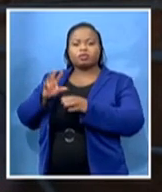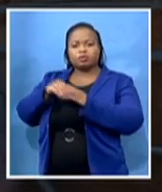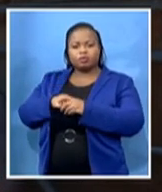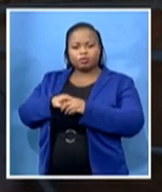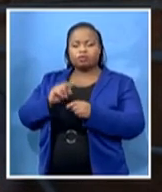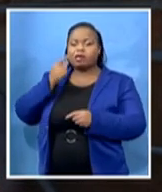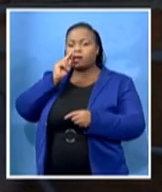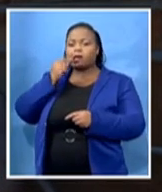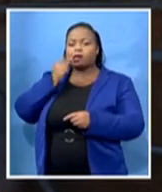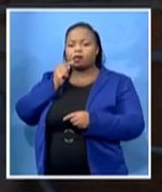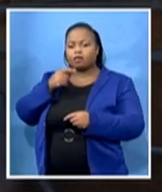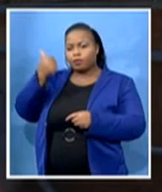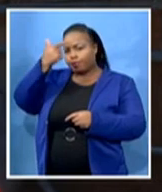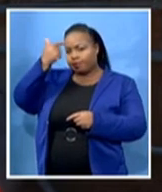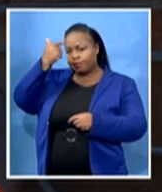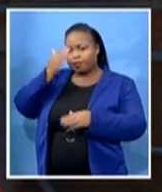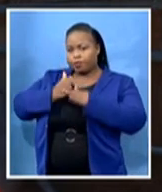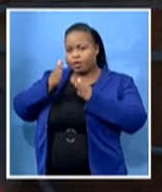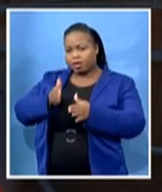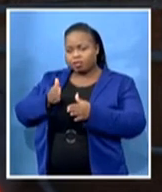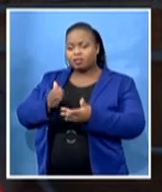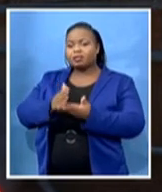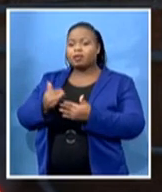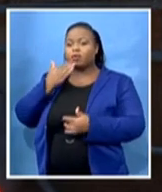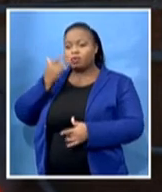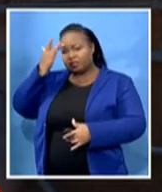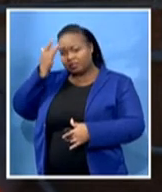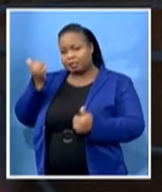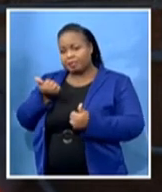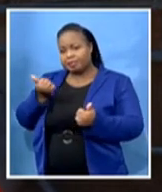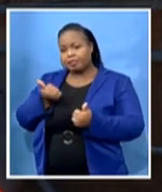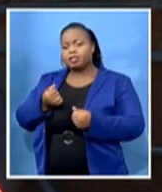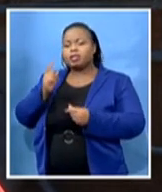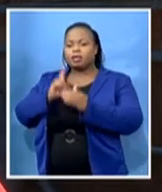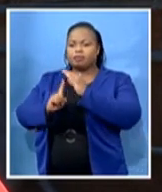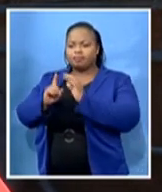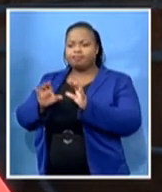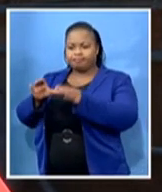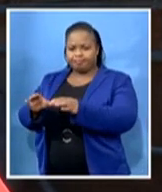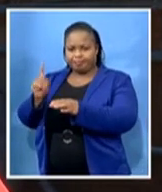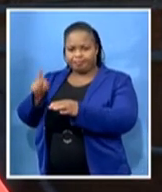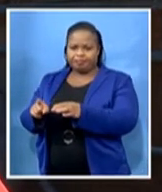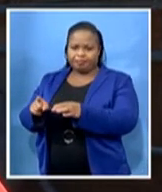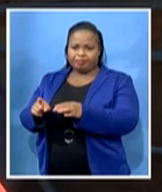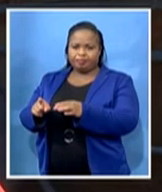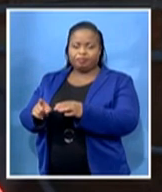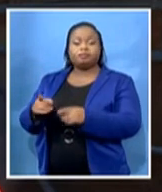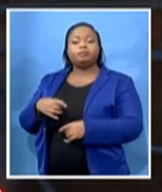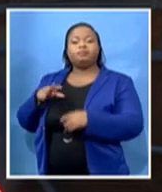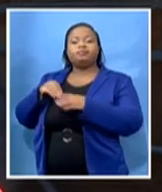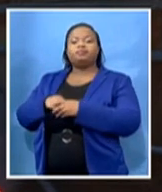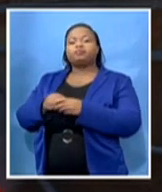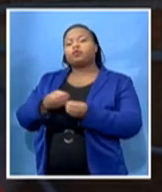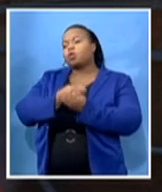affected must actually be quarantined accordingly. And this therefore involves all workers who are in the